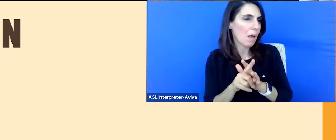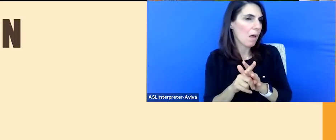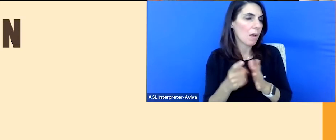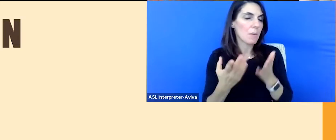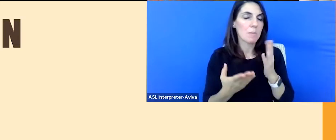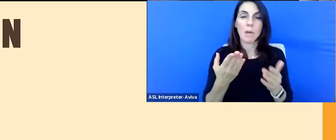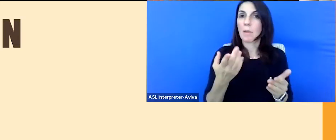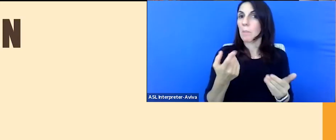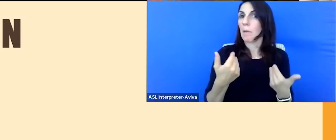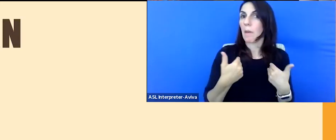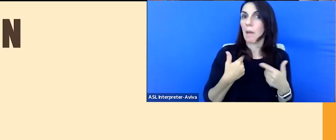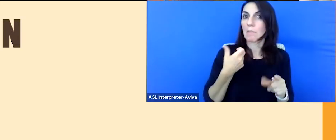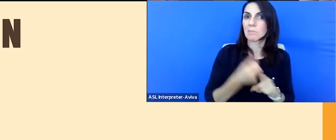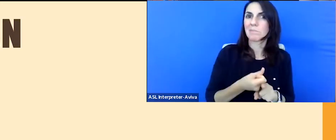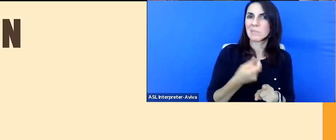body.